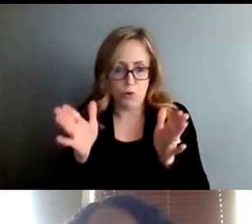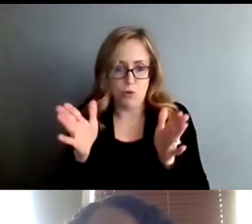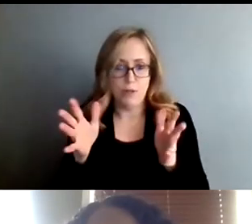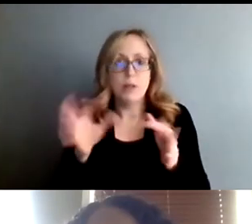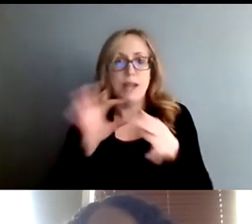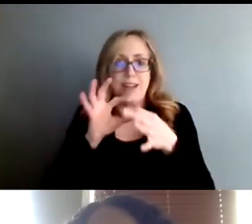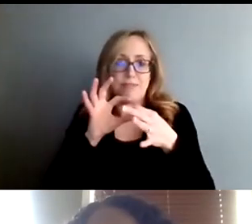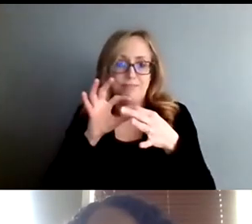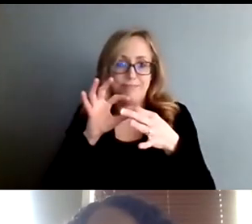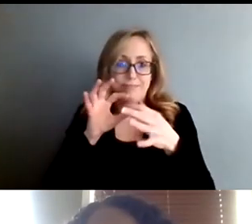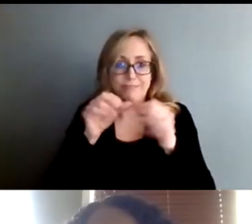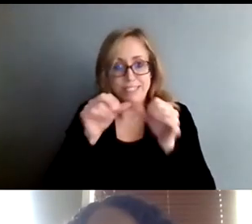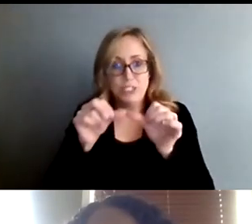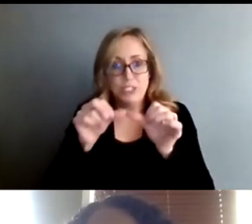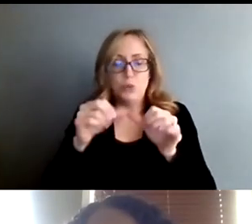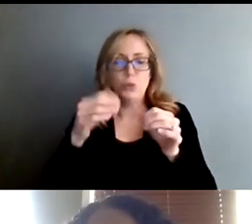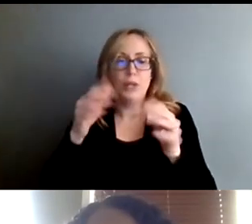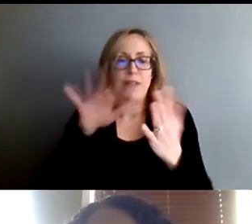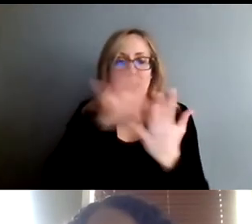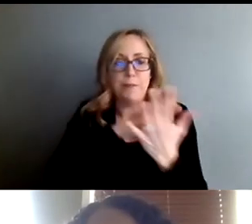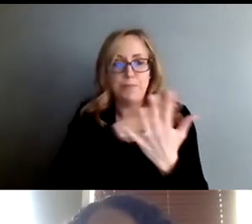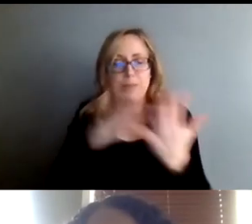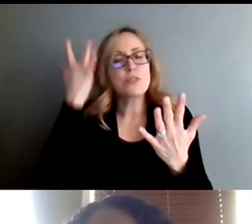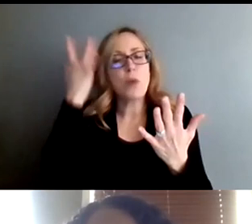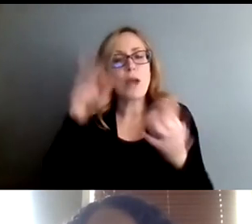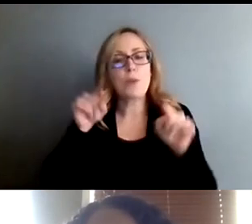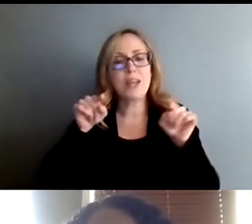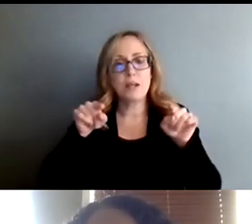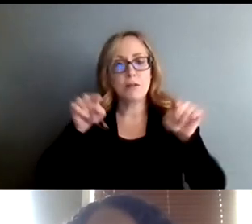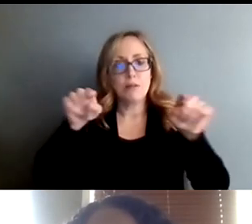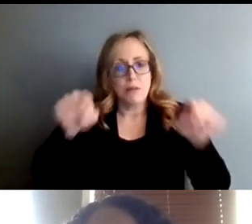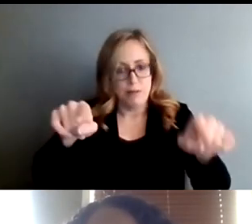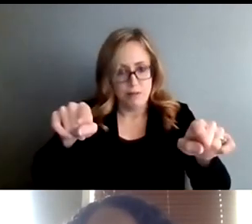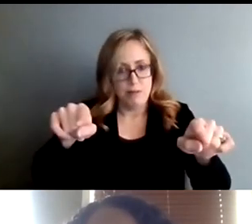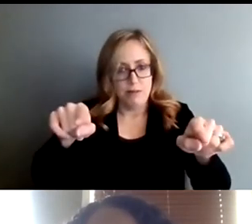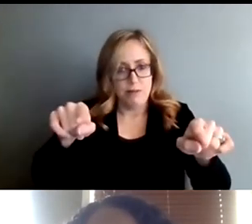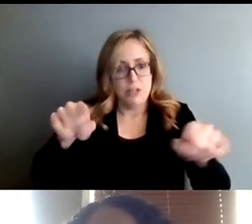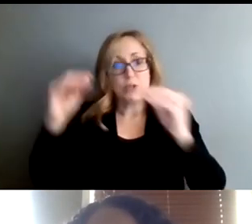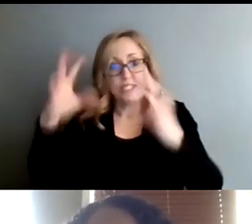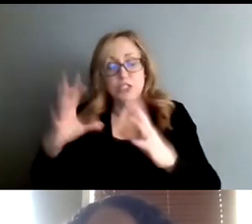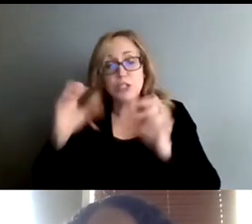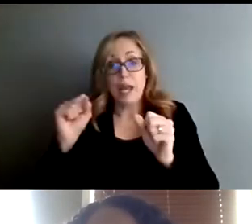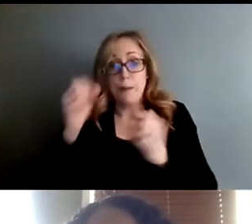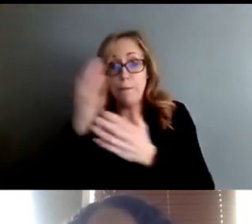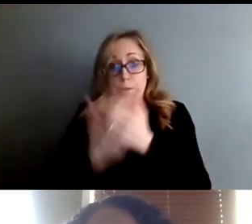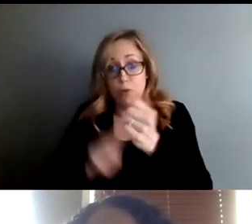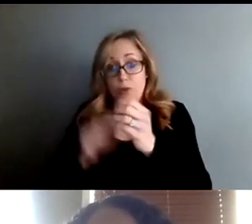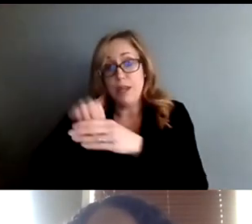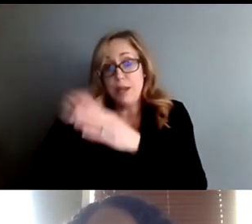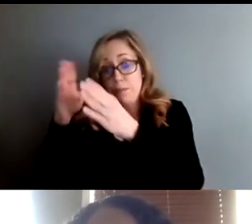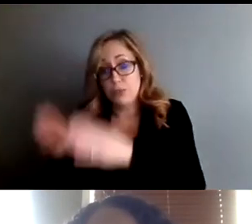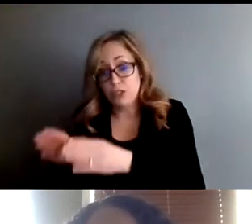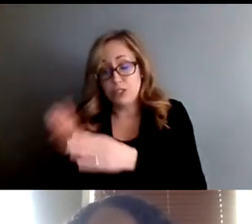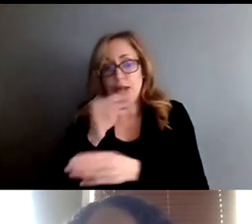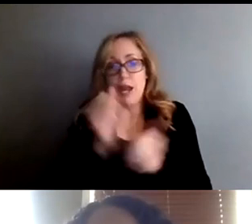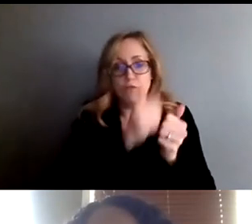moving to a concurrent or simultaneous teaching model so that teachers can teach both students in person and remotely at the same time.